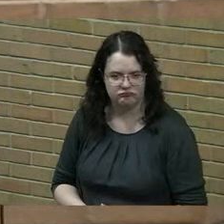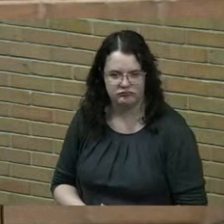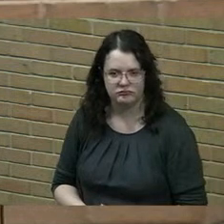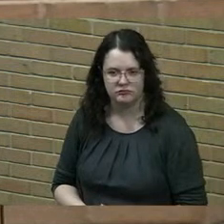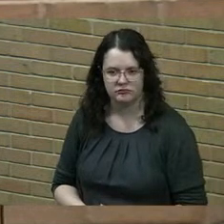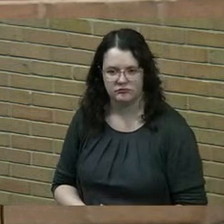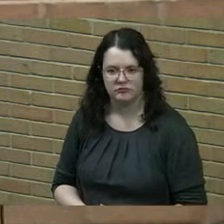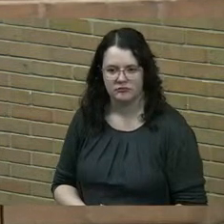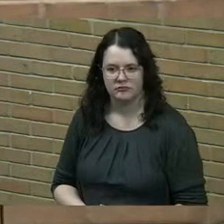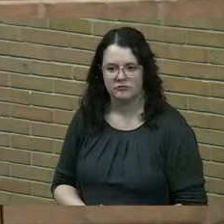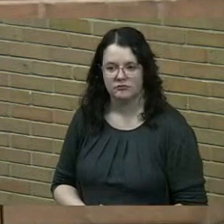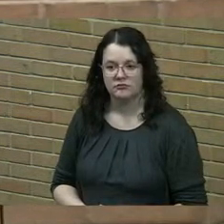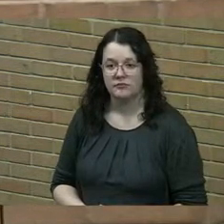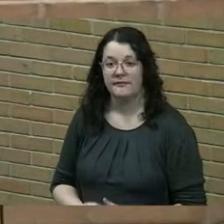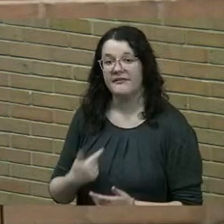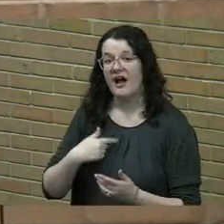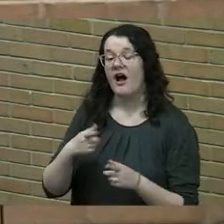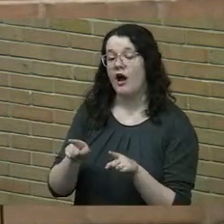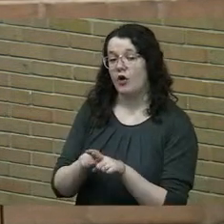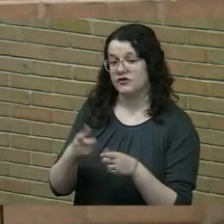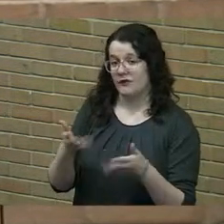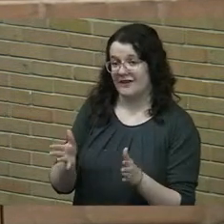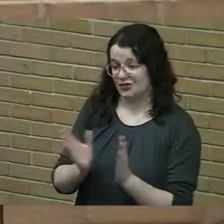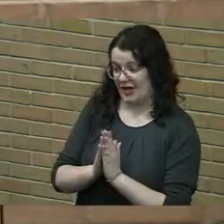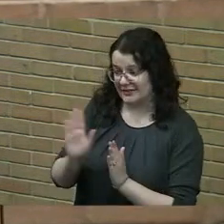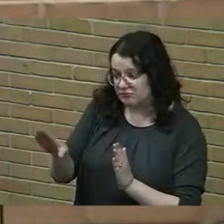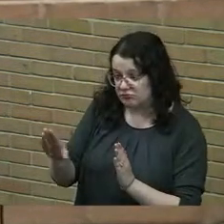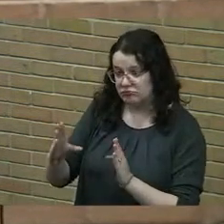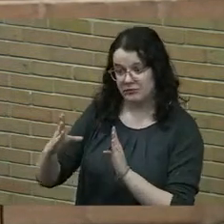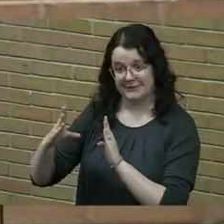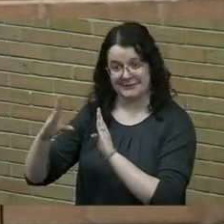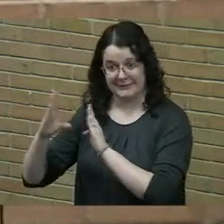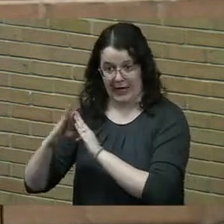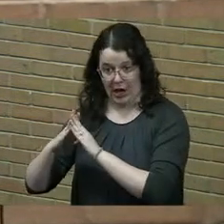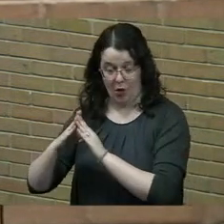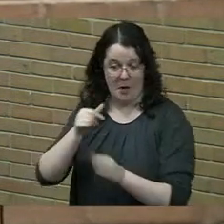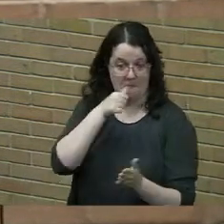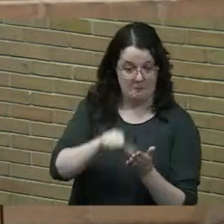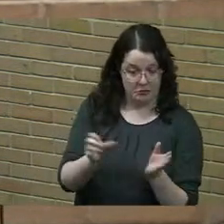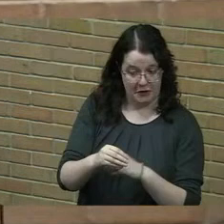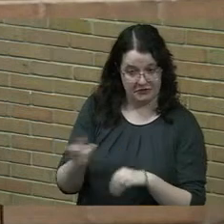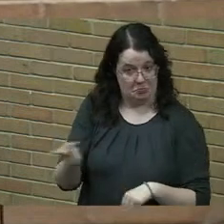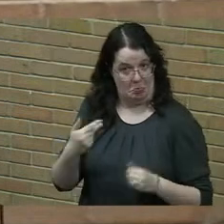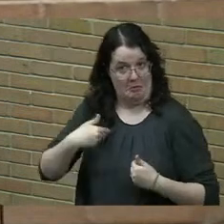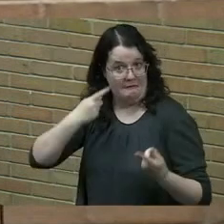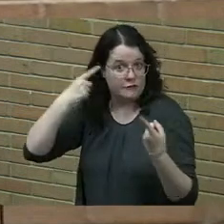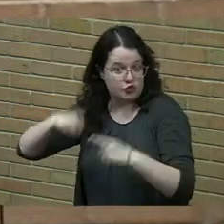I also asked if there was an agreement between the town and the post office to